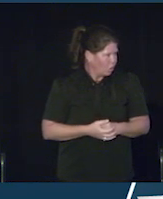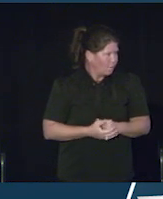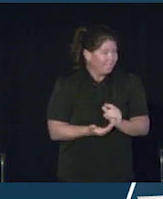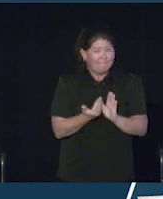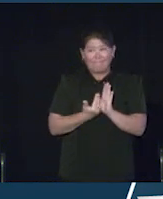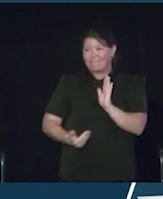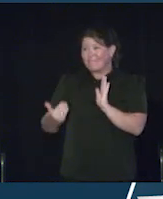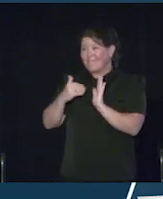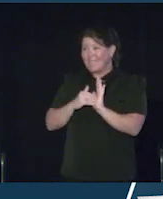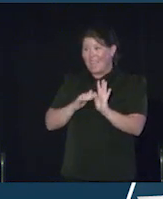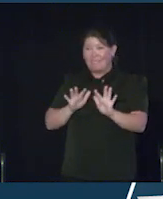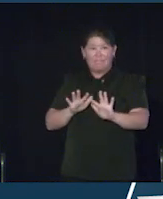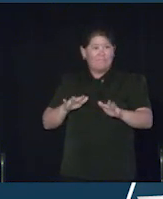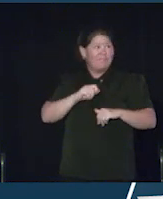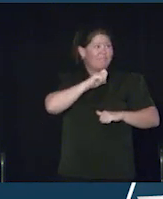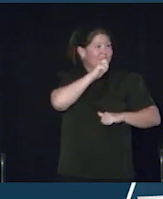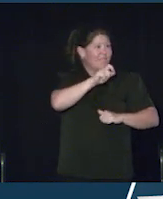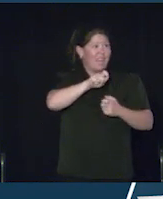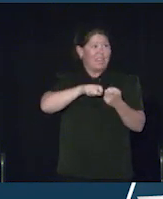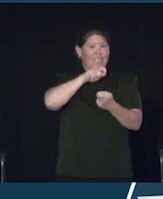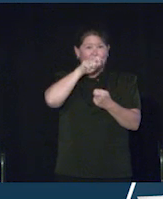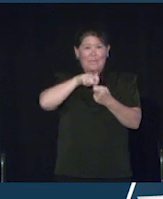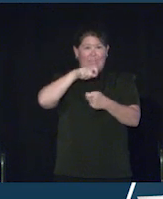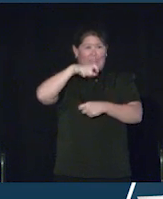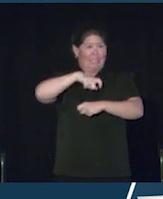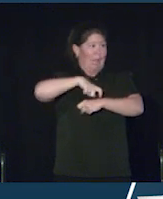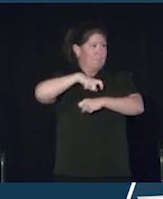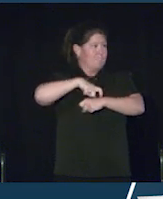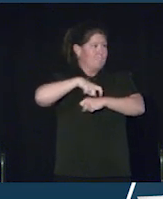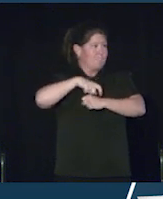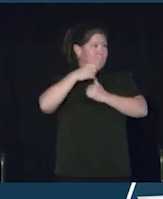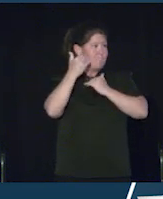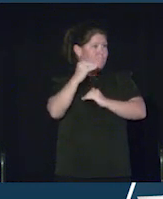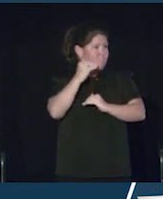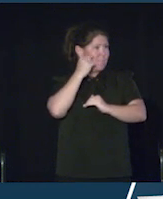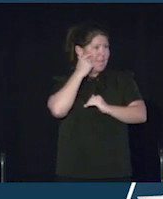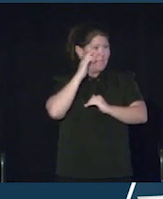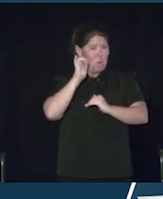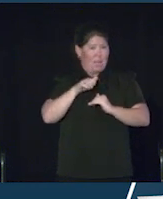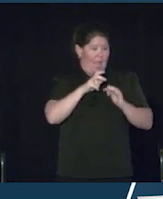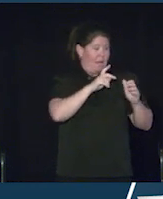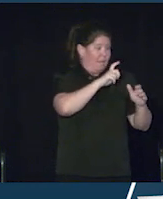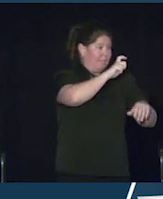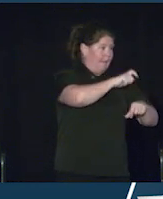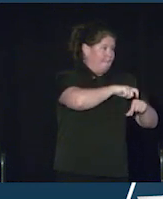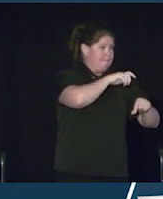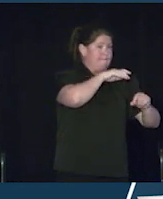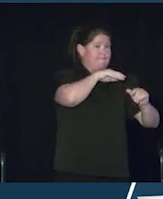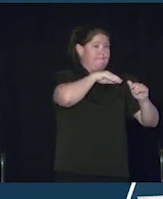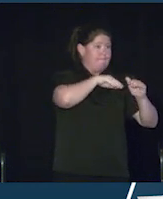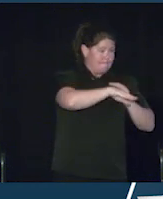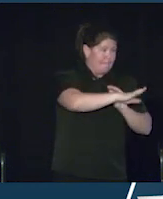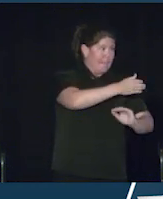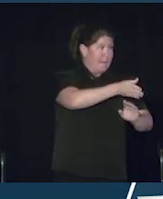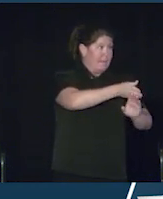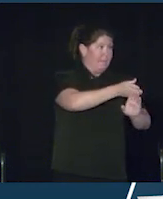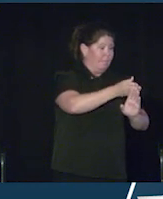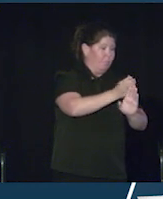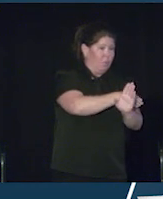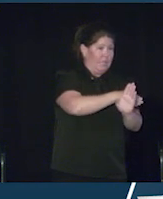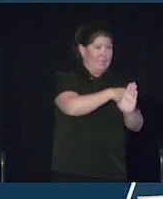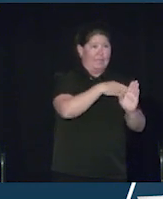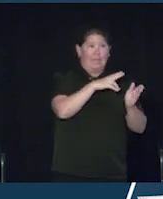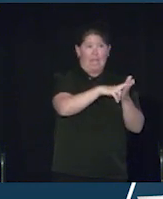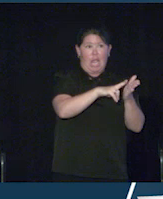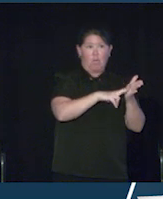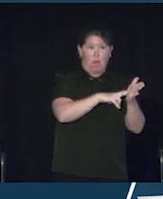There is not a specific time frame for the moment a person goes in pre-enrollment to the moment that they begin